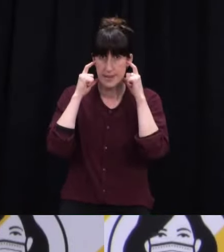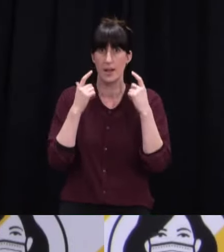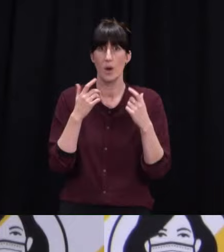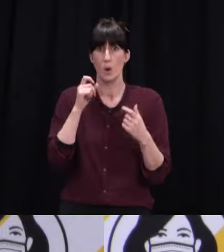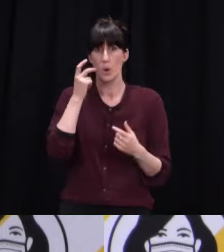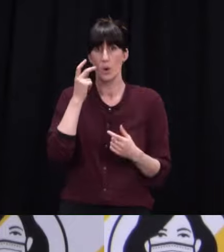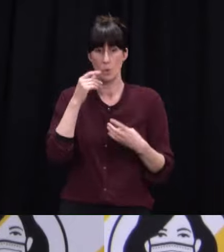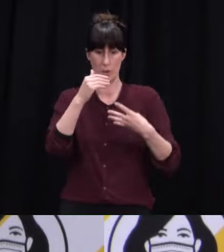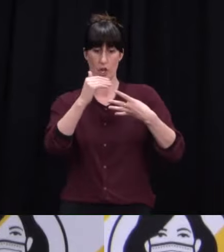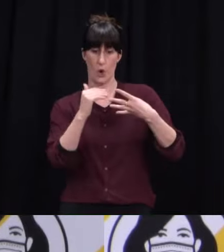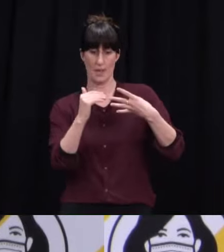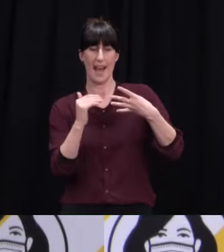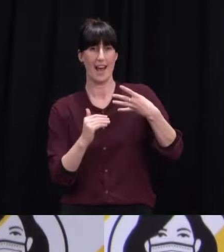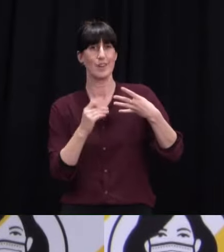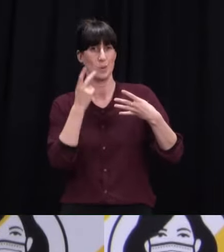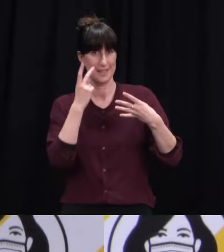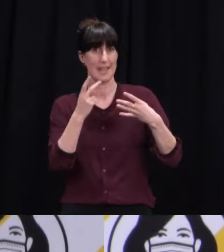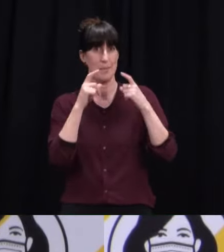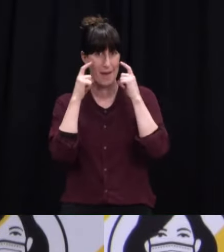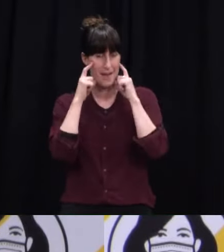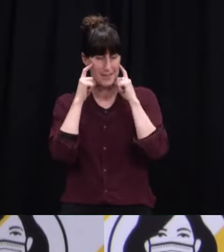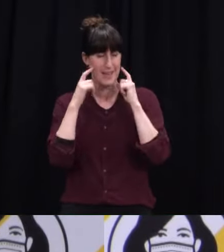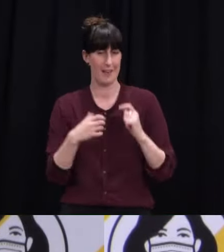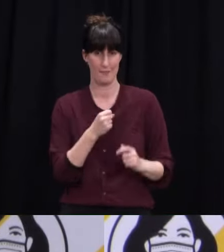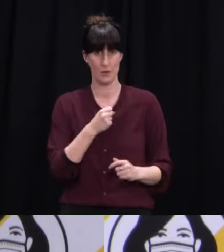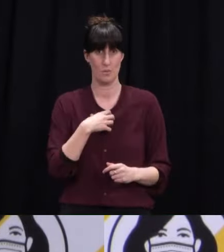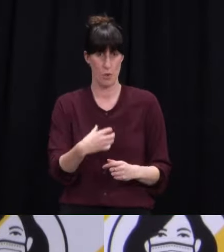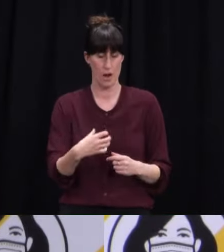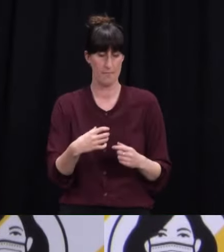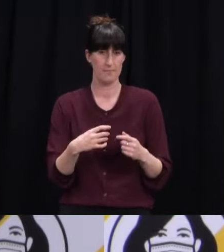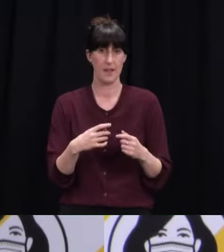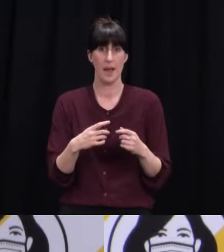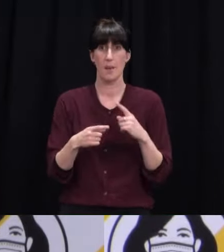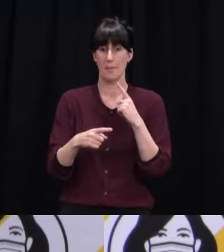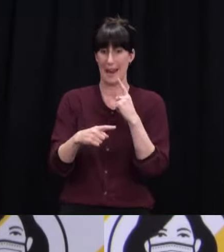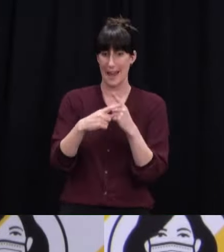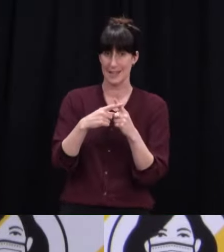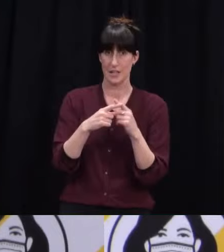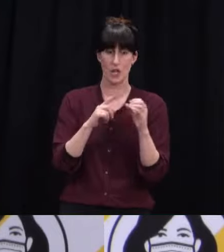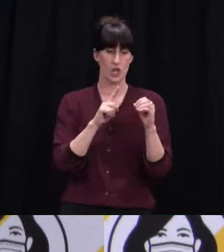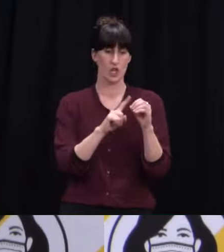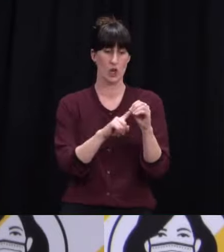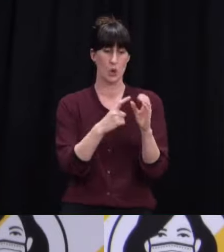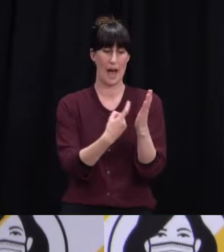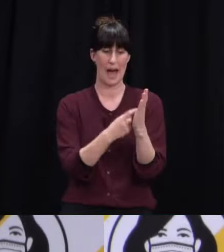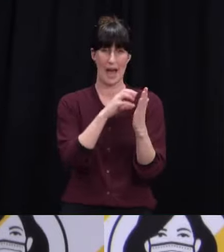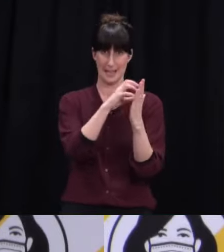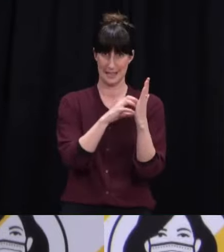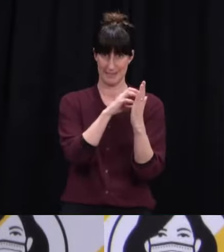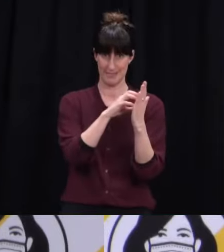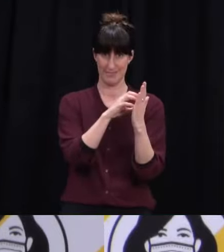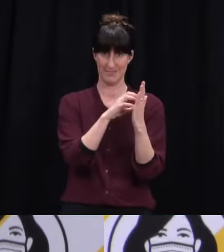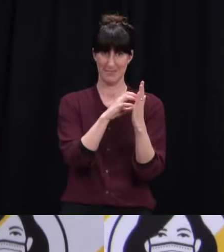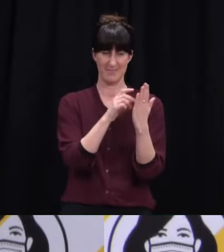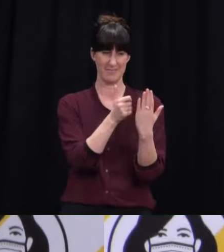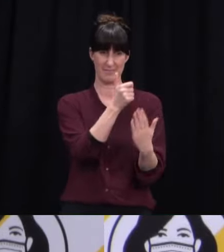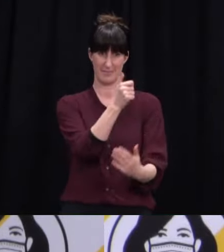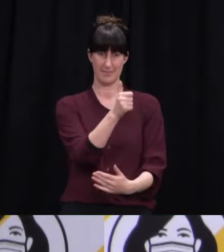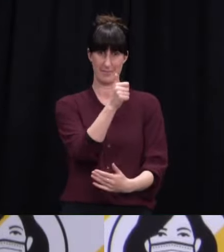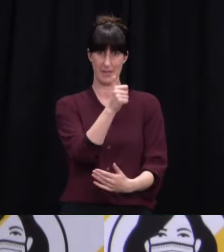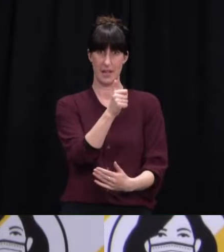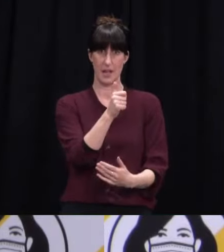we step down and through alert levels. So will compulsory QR codes. Well, you can't call it compulsory QR code scanning. Compulsory